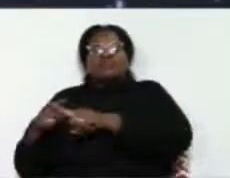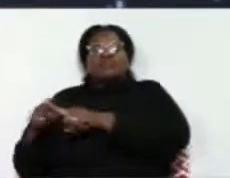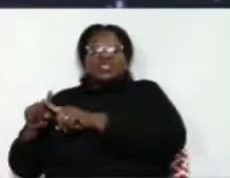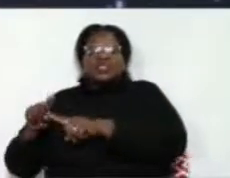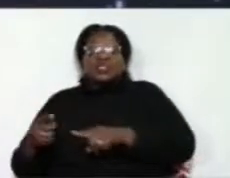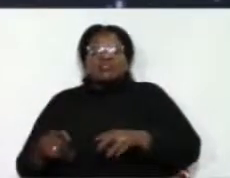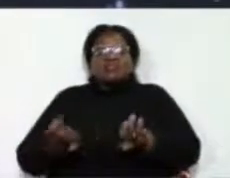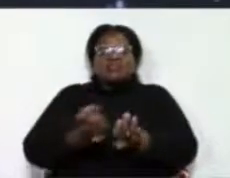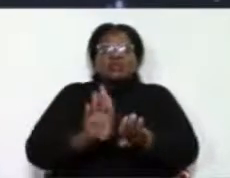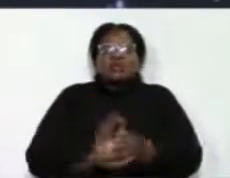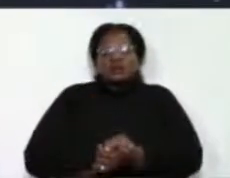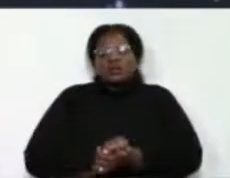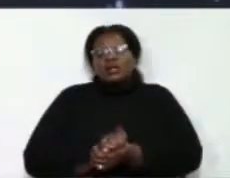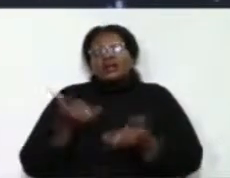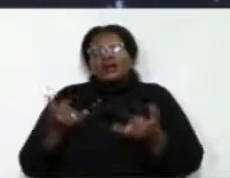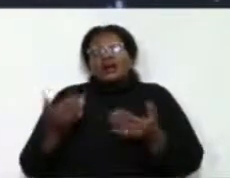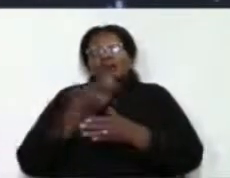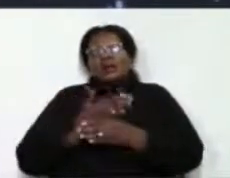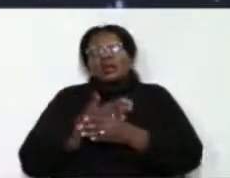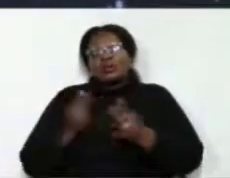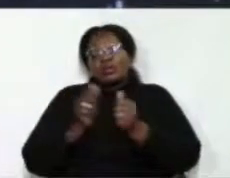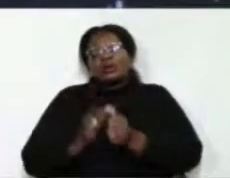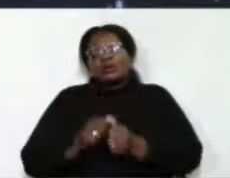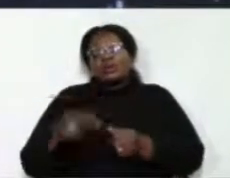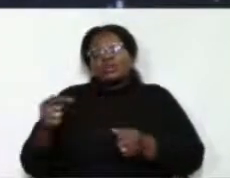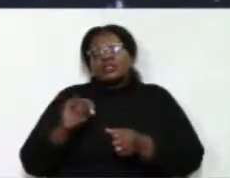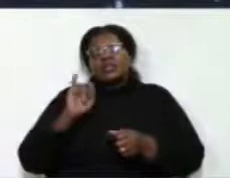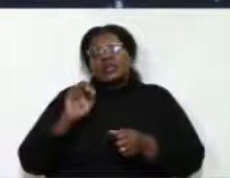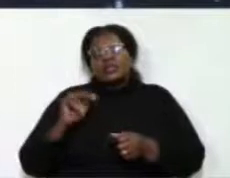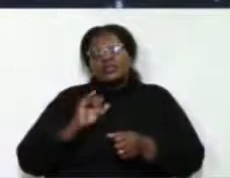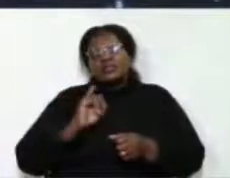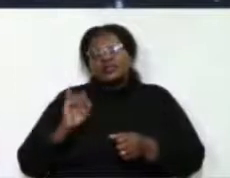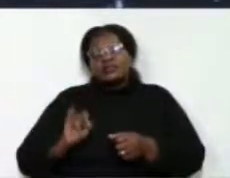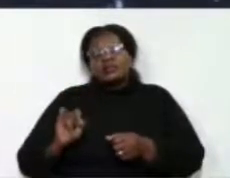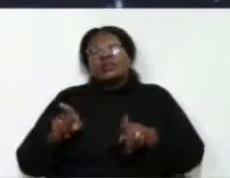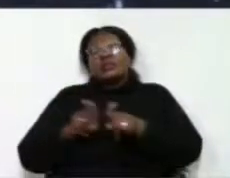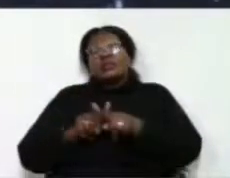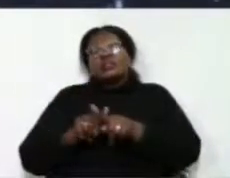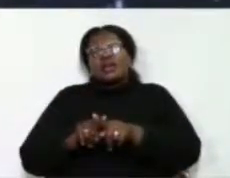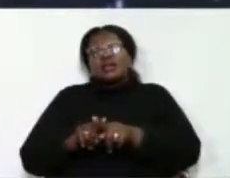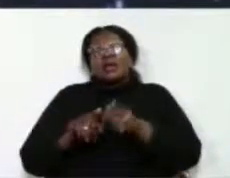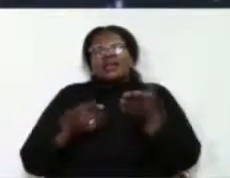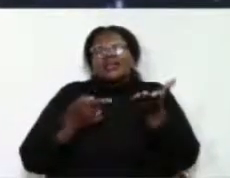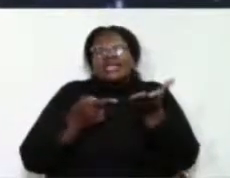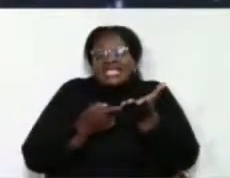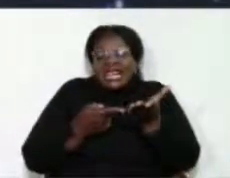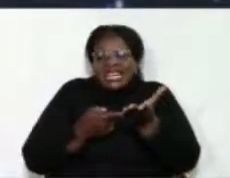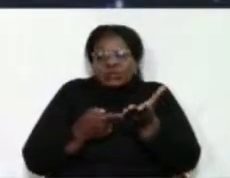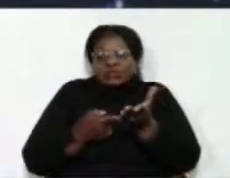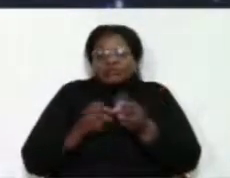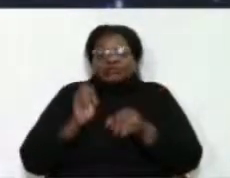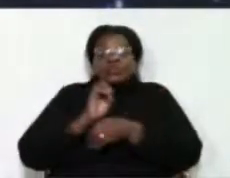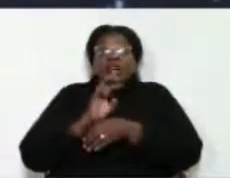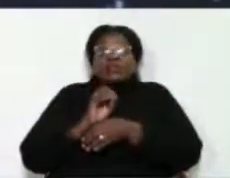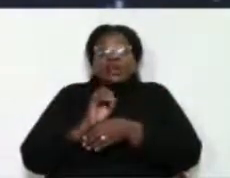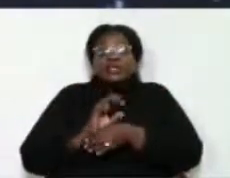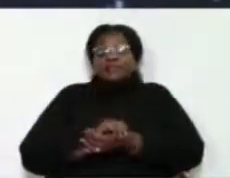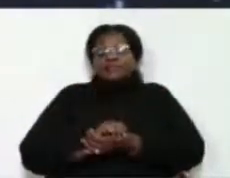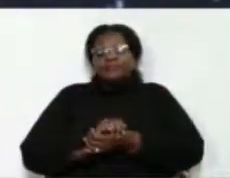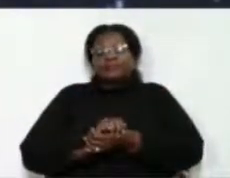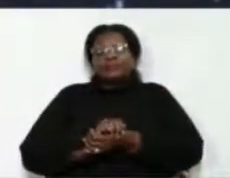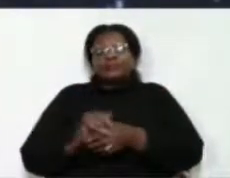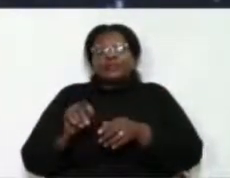And now I'm working with GIZ as a senior technical advisor with Namibia Training Authority, and